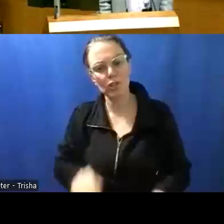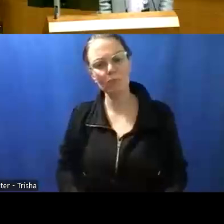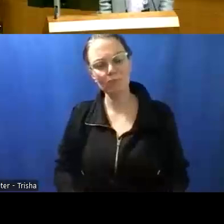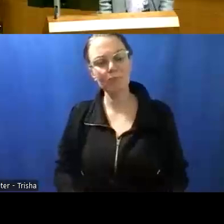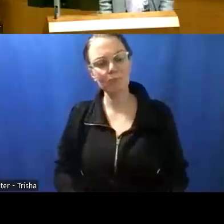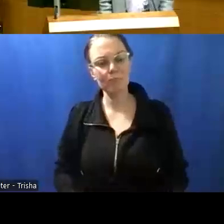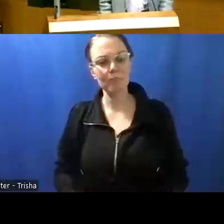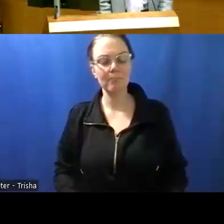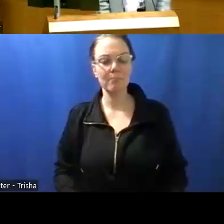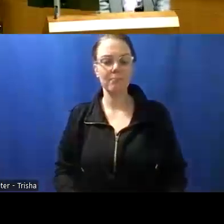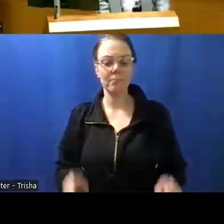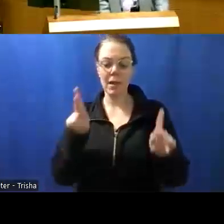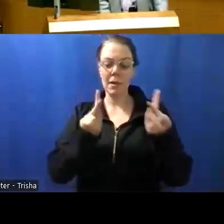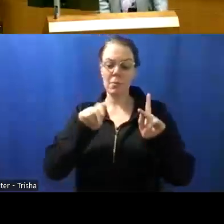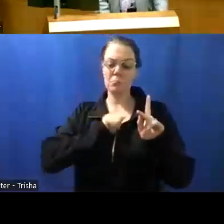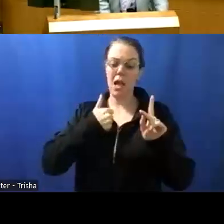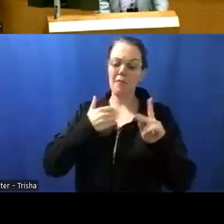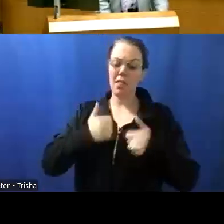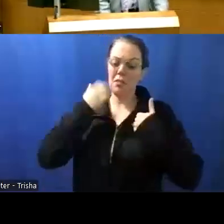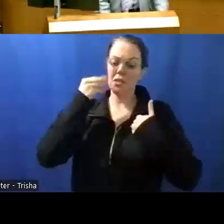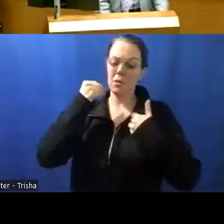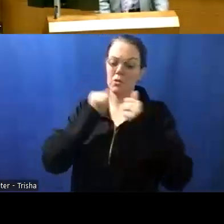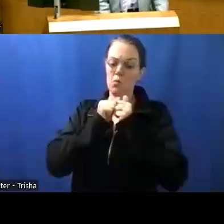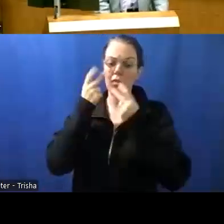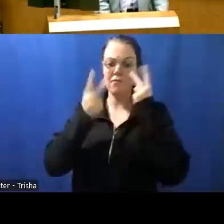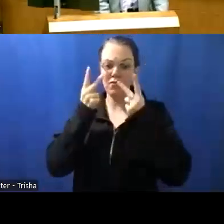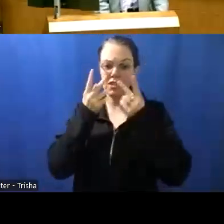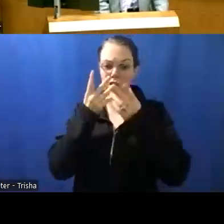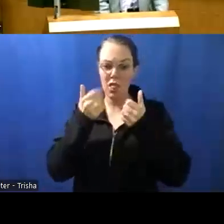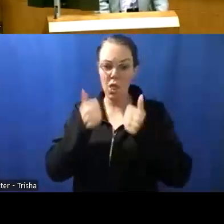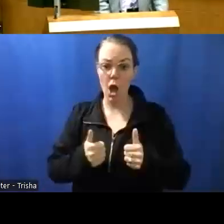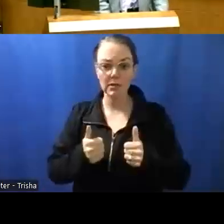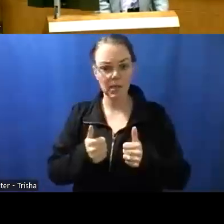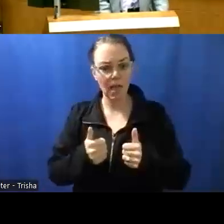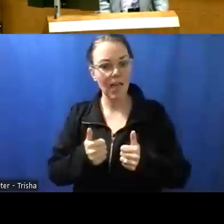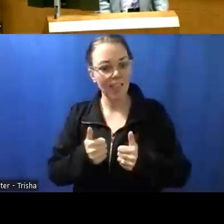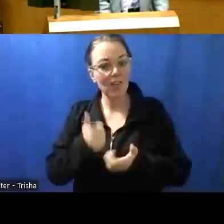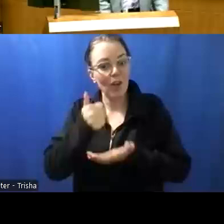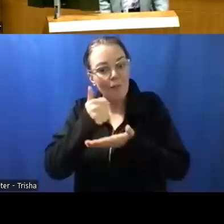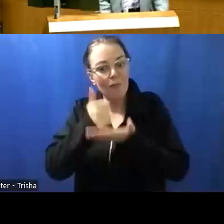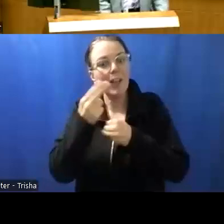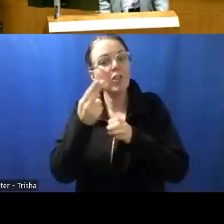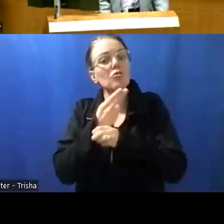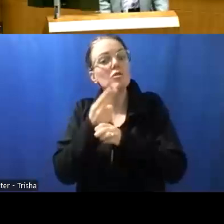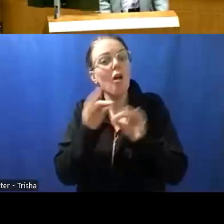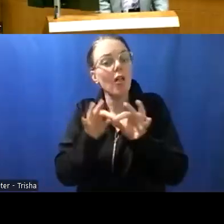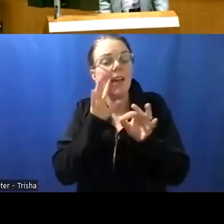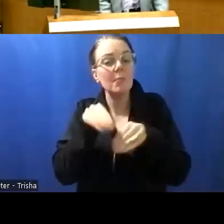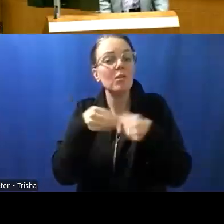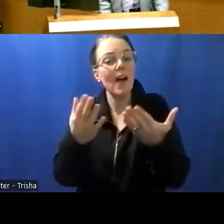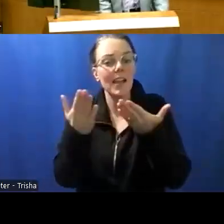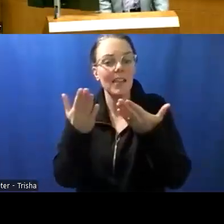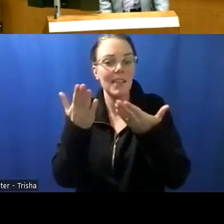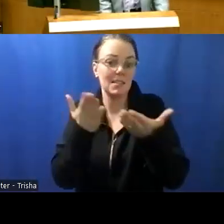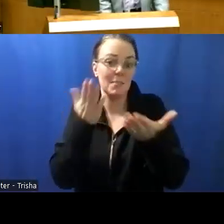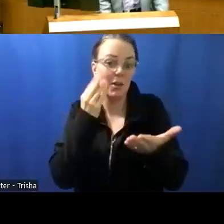People with lived experience of vision loss can be useful, in my experience, providing these services and should be included.